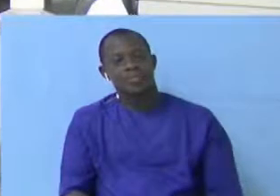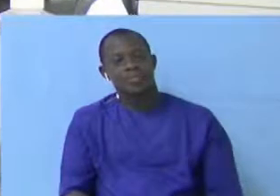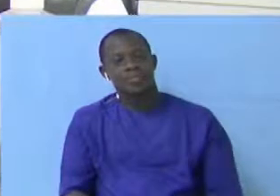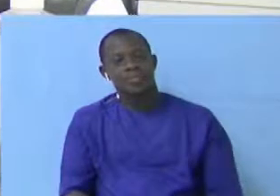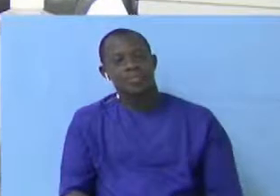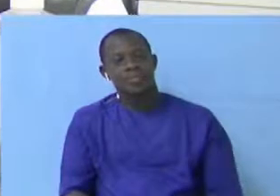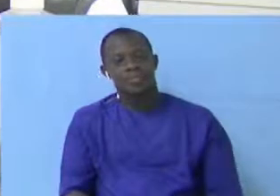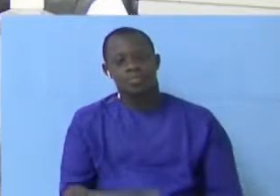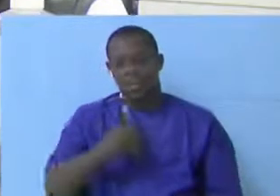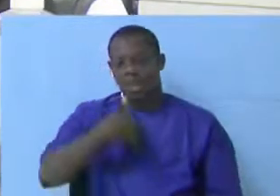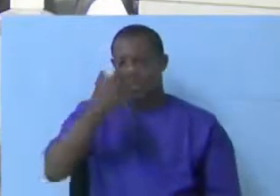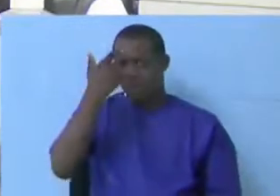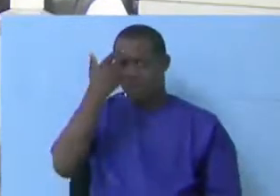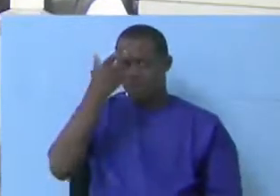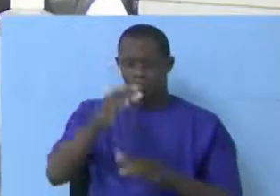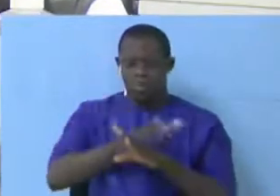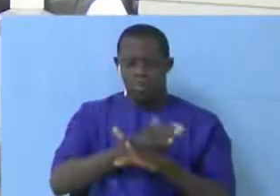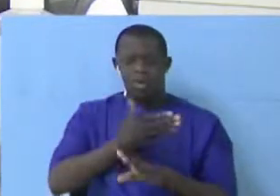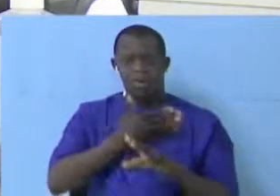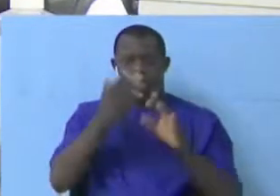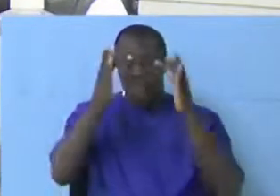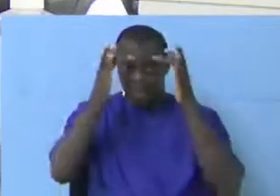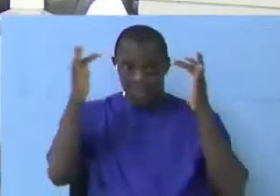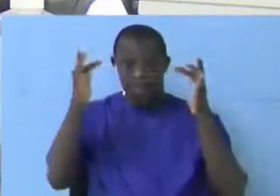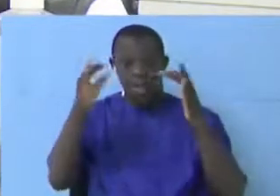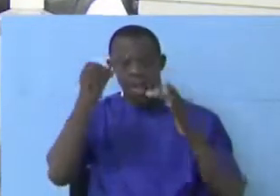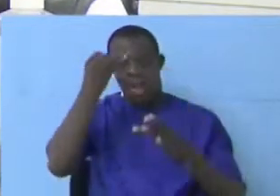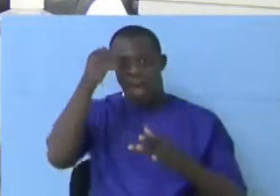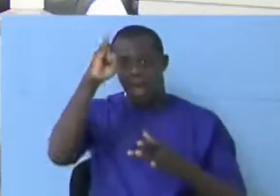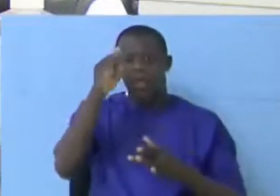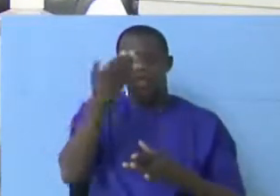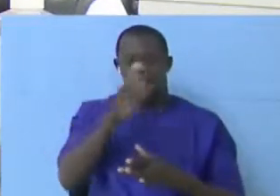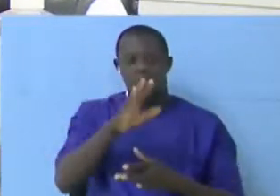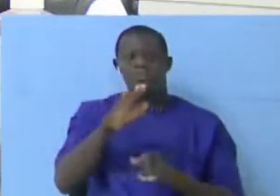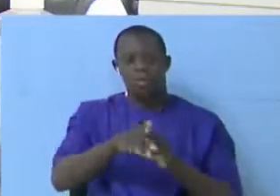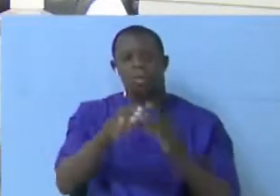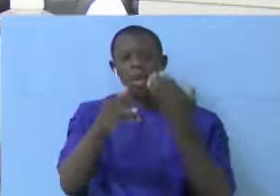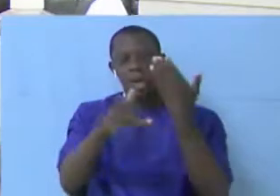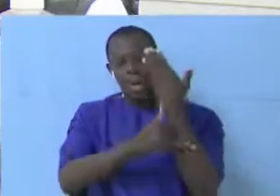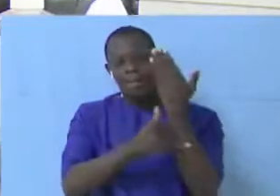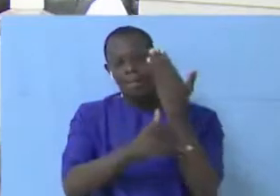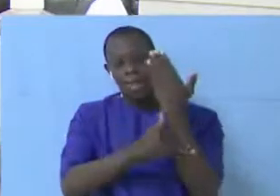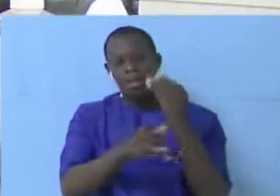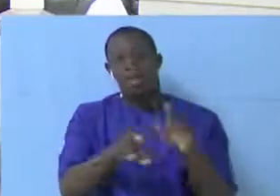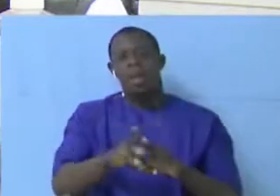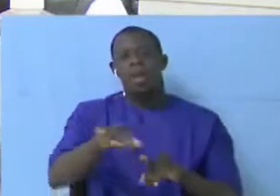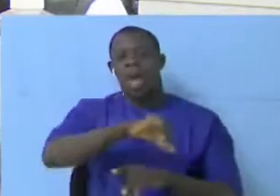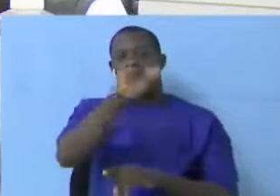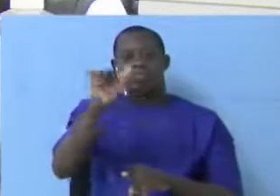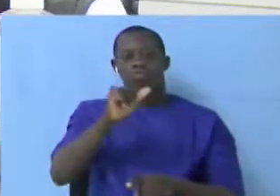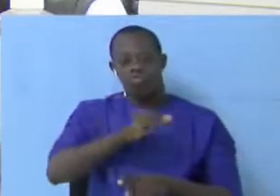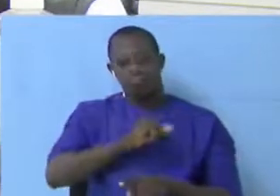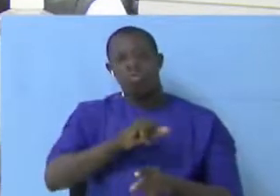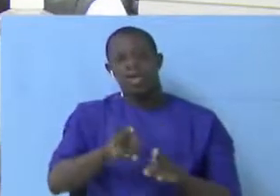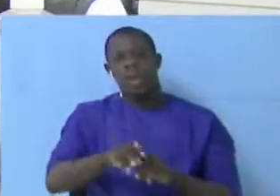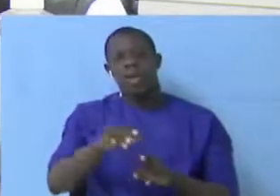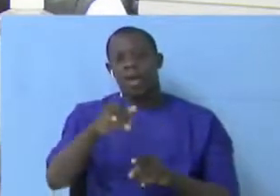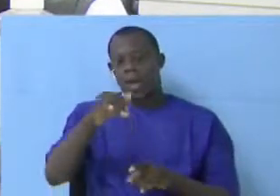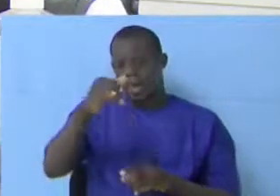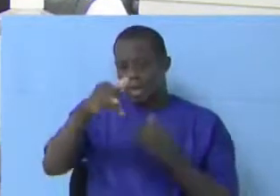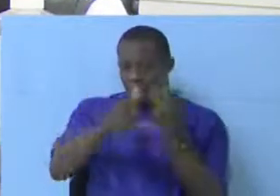I think we had an expert opinion from Gamtel. I went to Gamtel asking for an expert opinion.